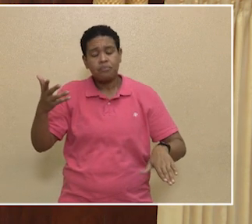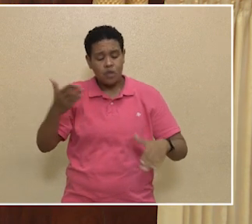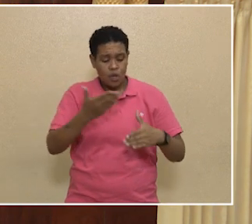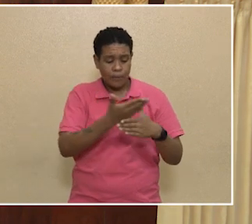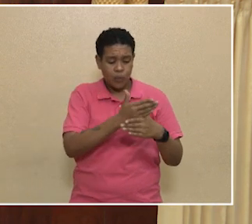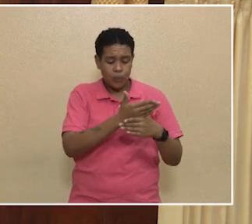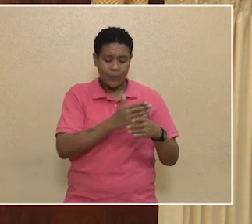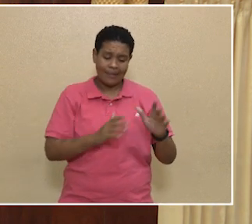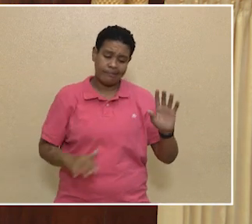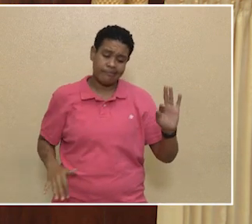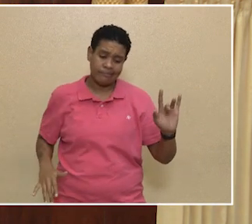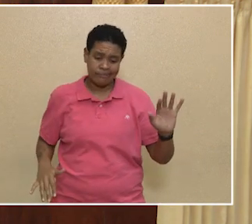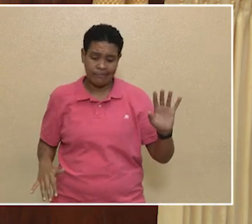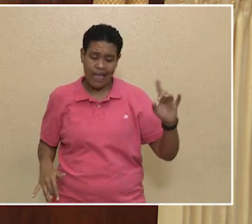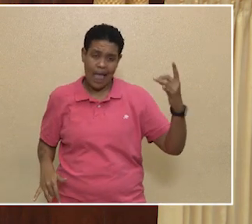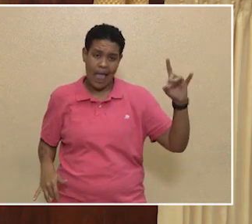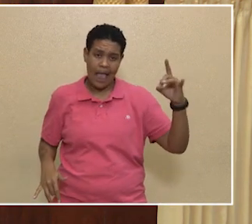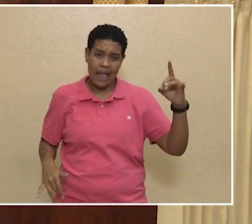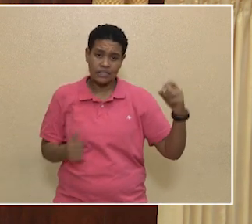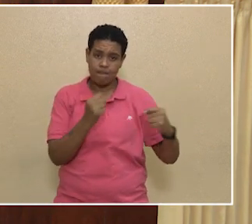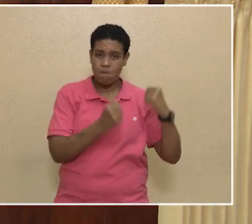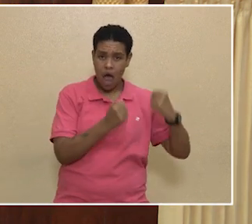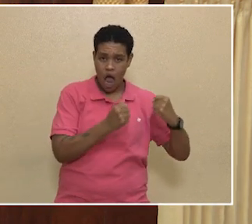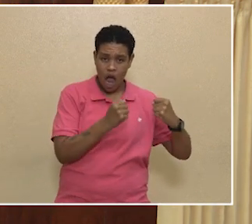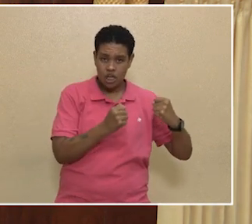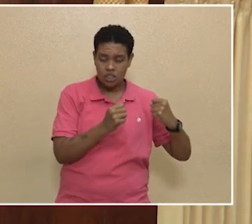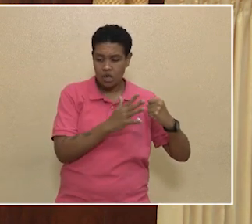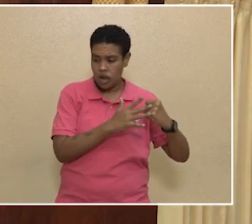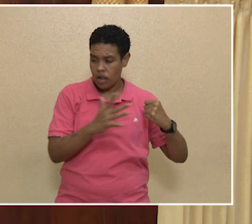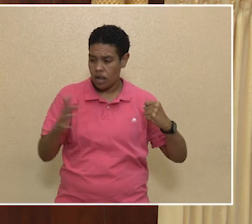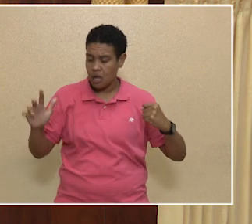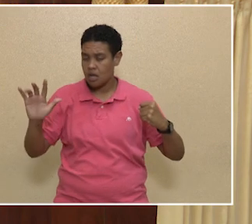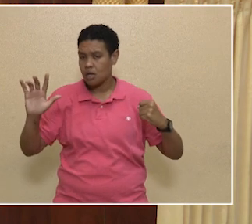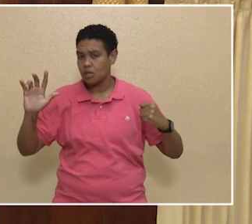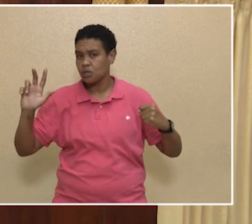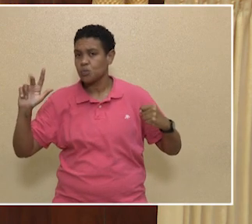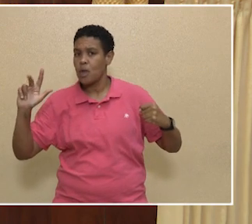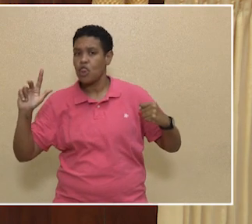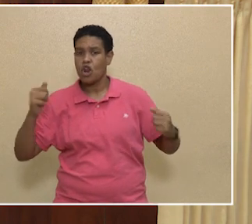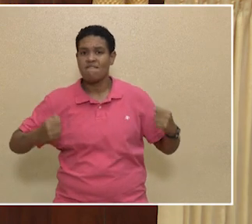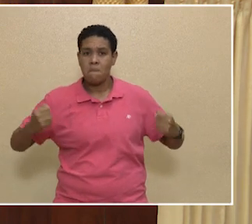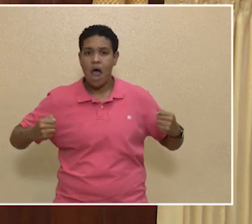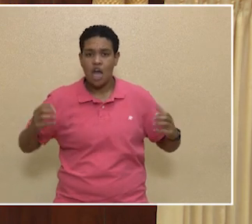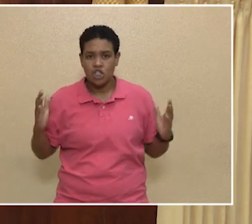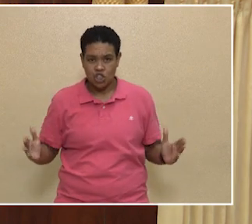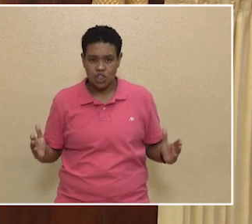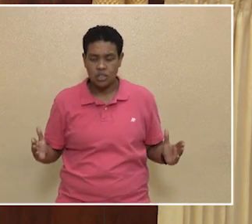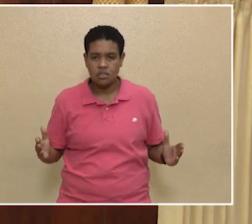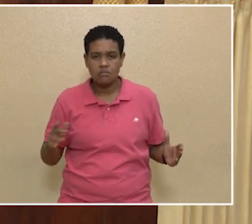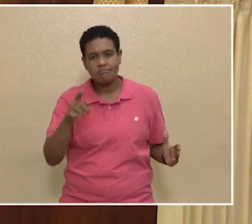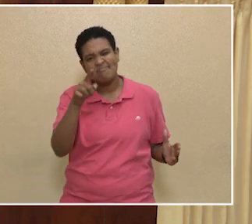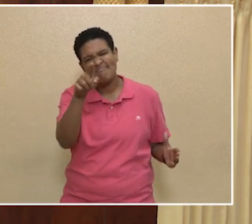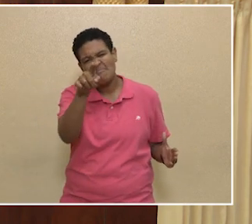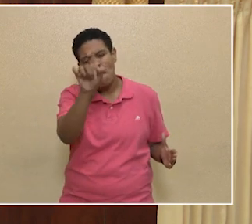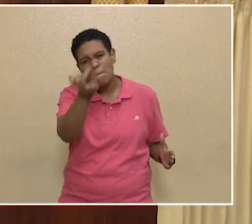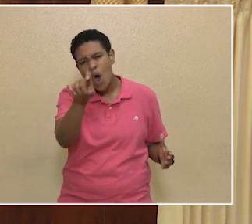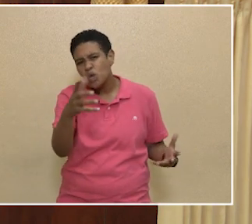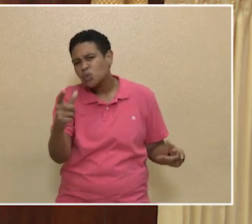between the 18th of March and the 23rd of March, that they must